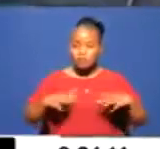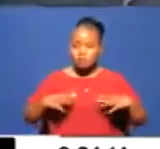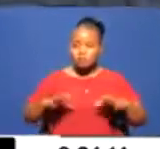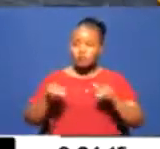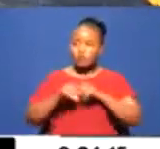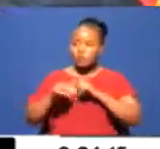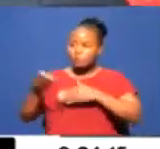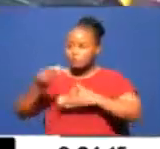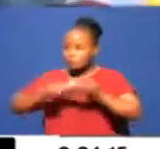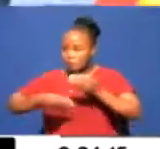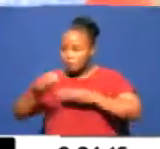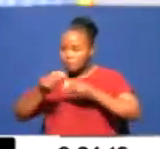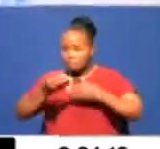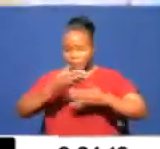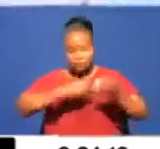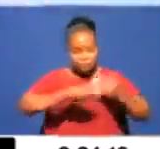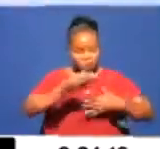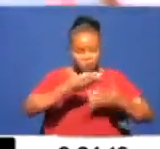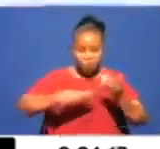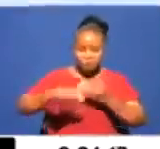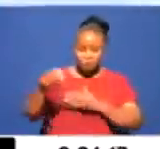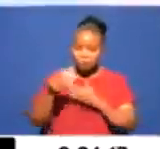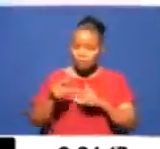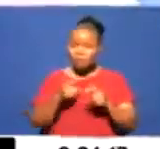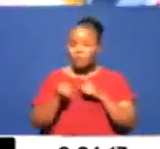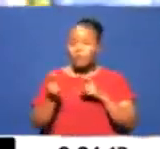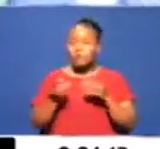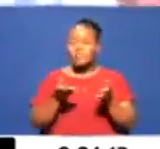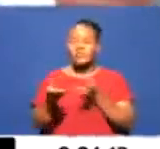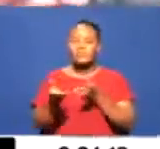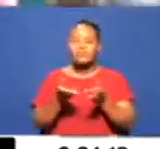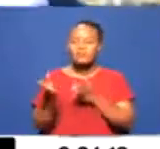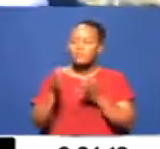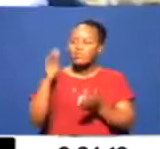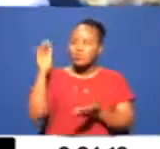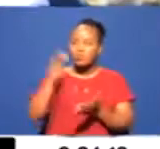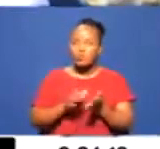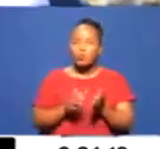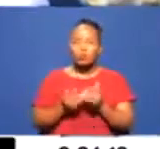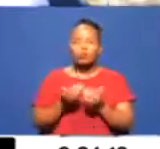merrymakers. They, however, say business was slow compared to yesteryears.